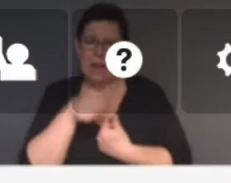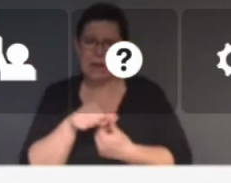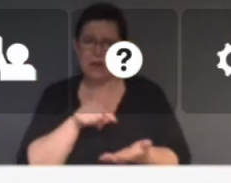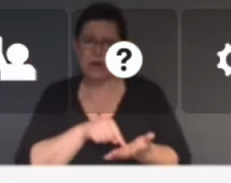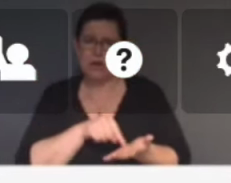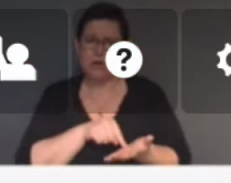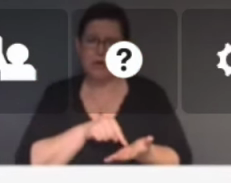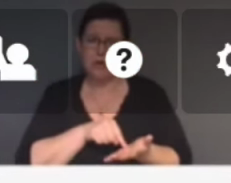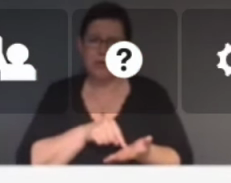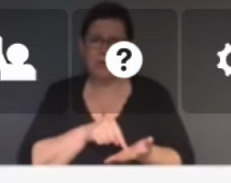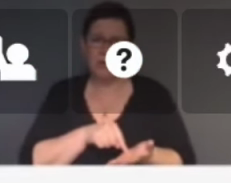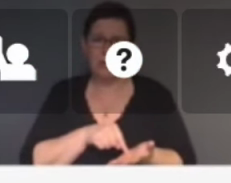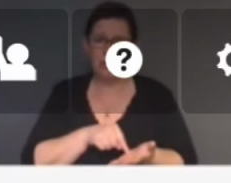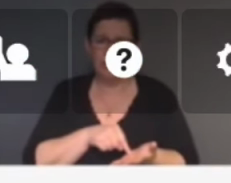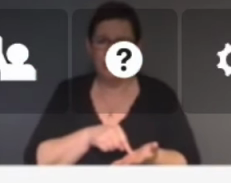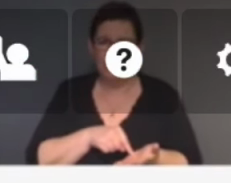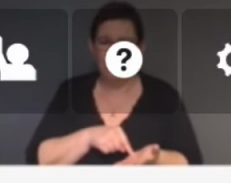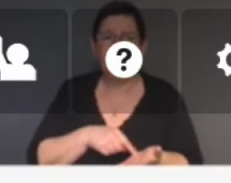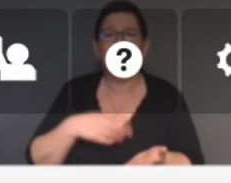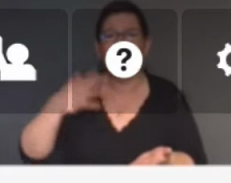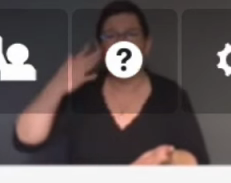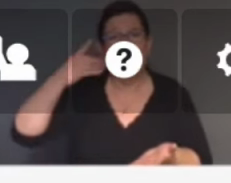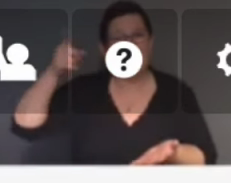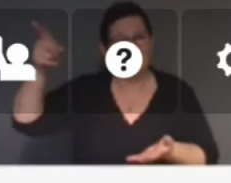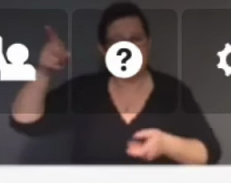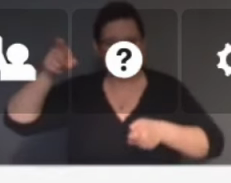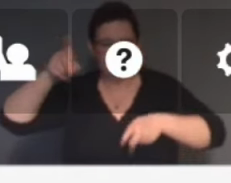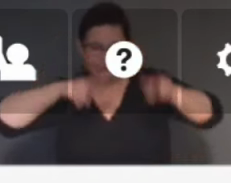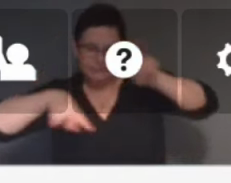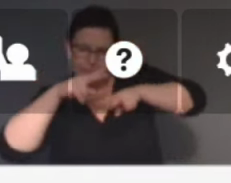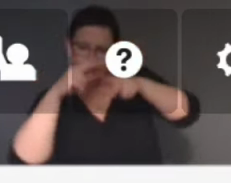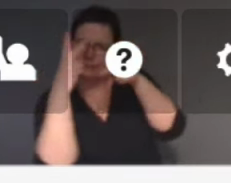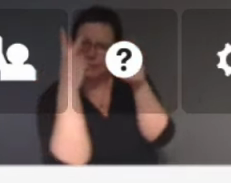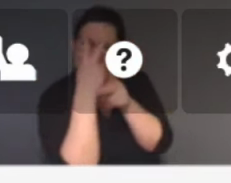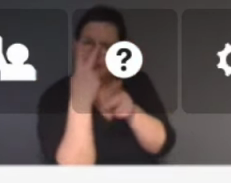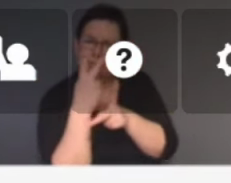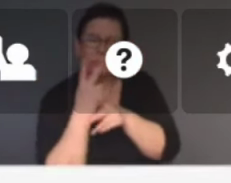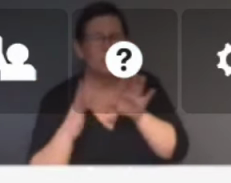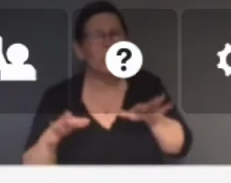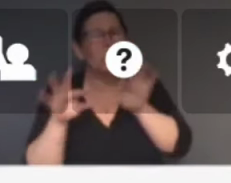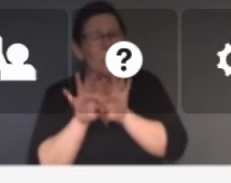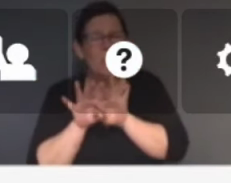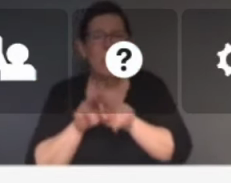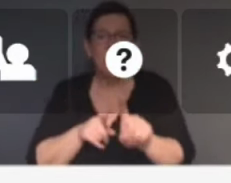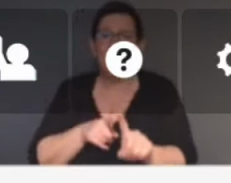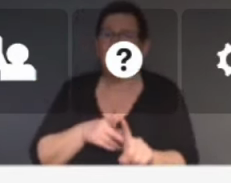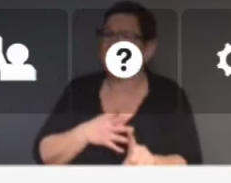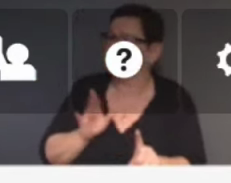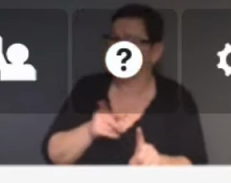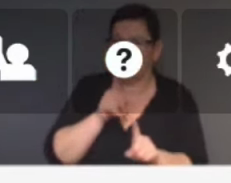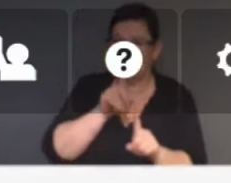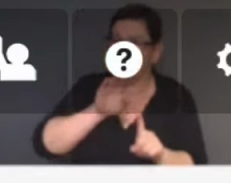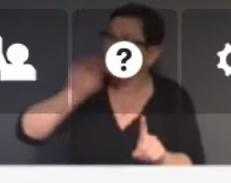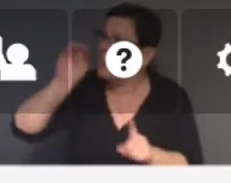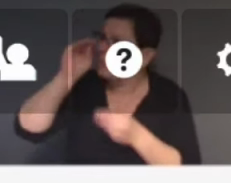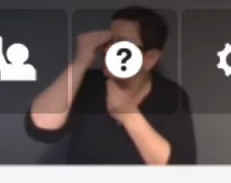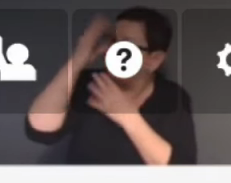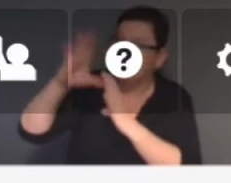or credit payments will stop, and you may be asked to repay the payments you already received.